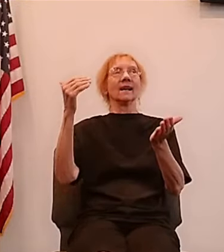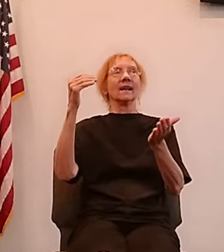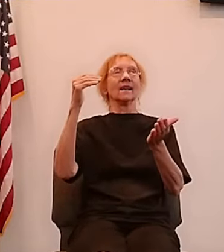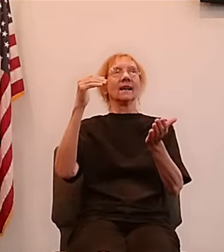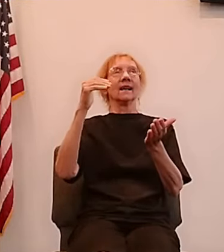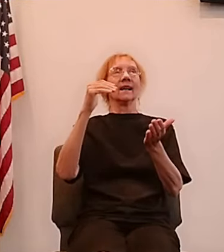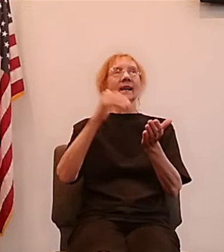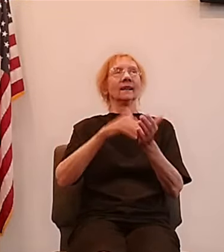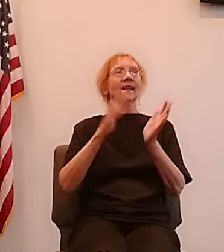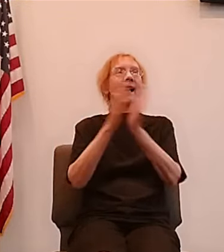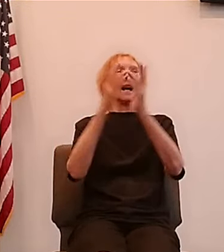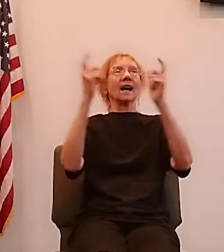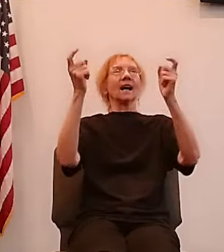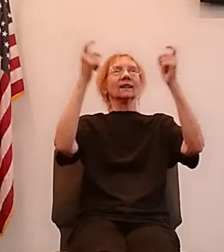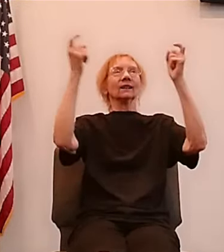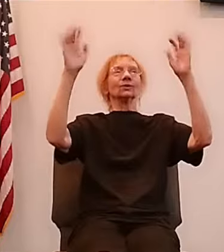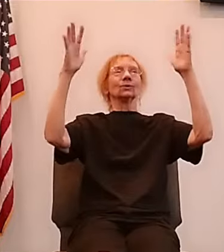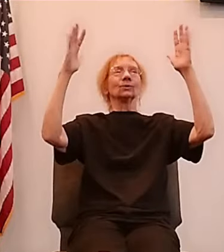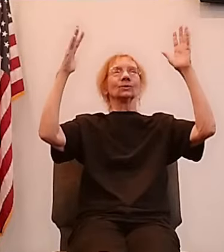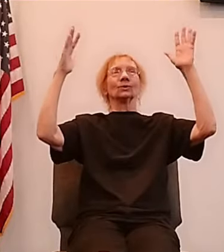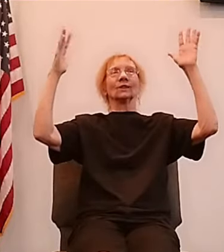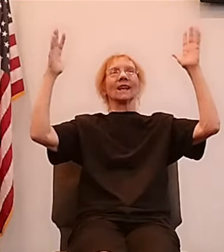again. Hallelujah